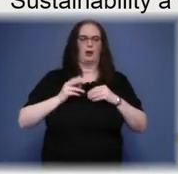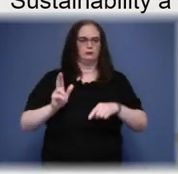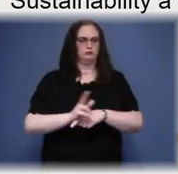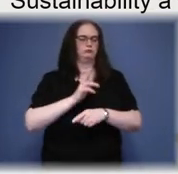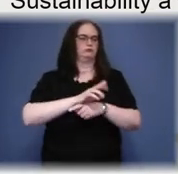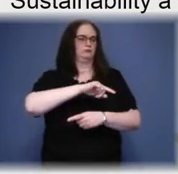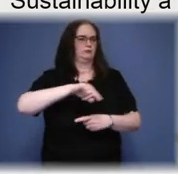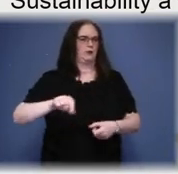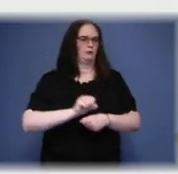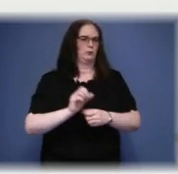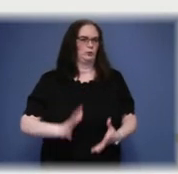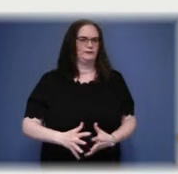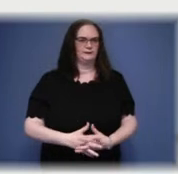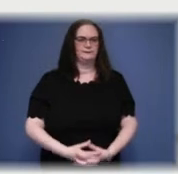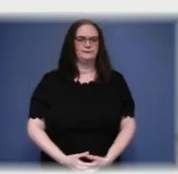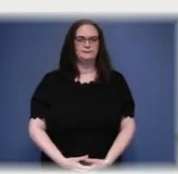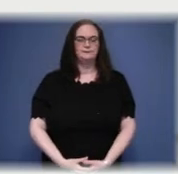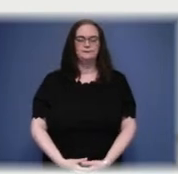employees. Next slide.